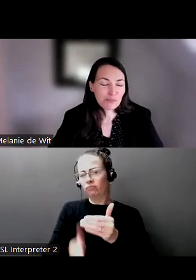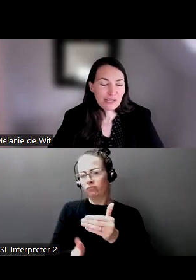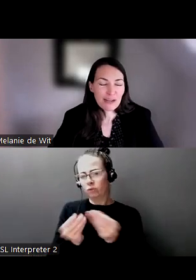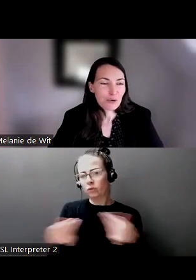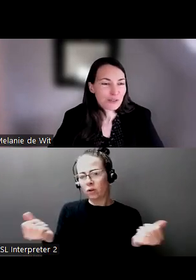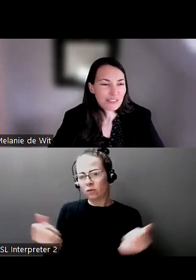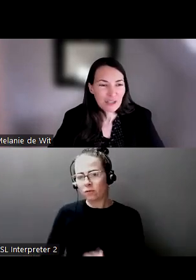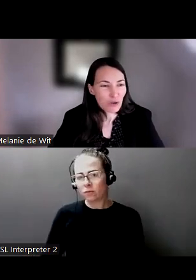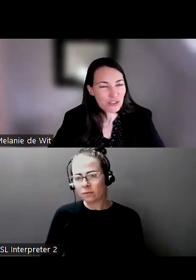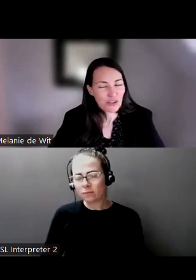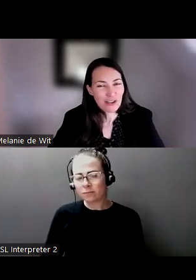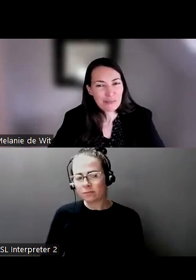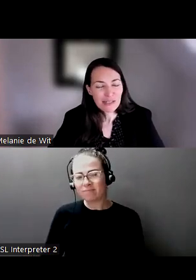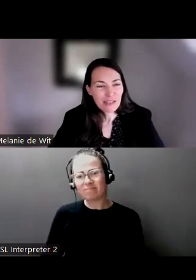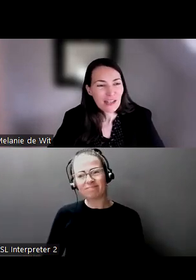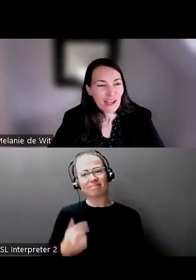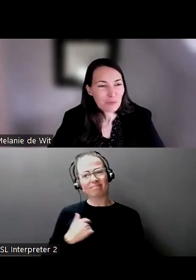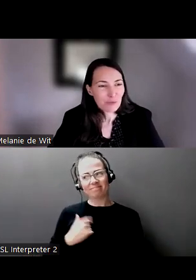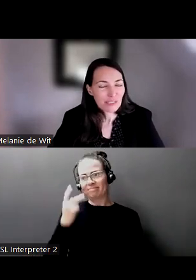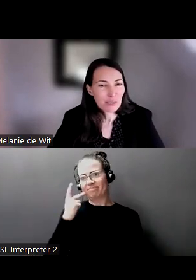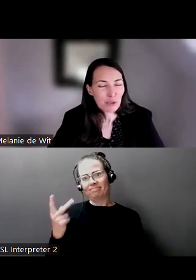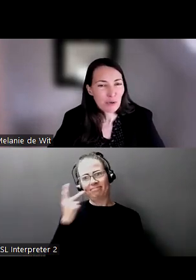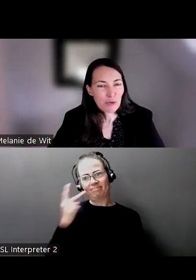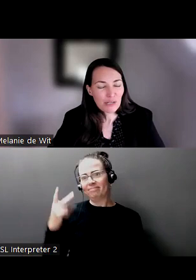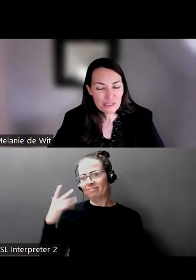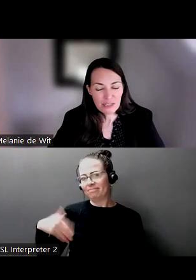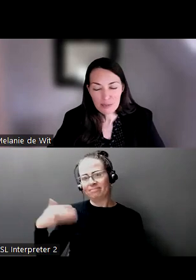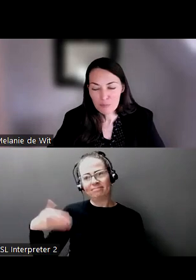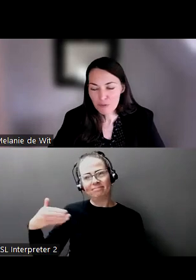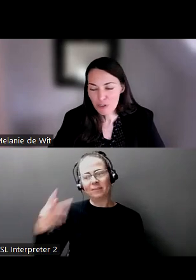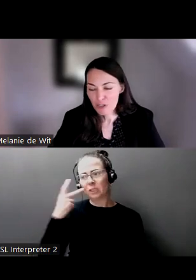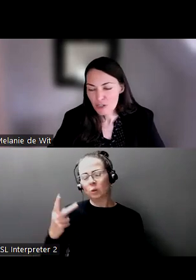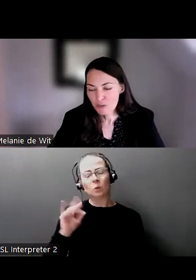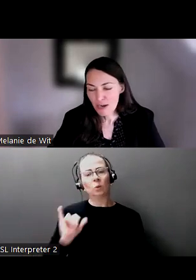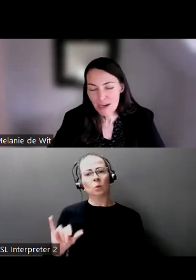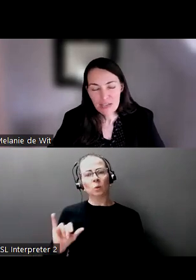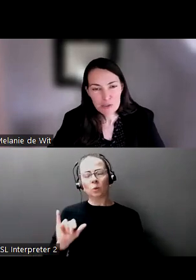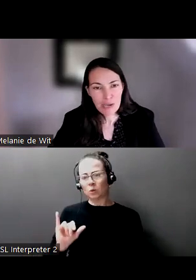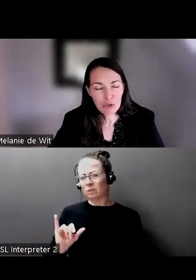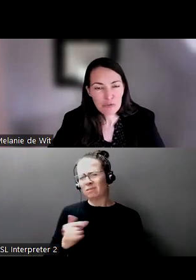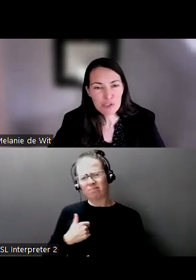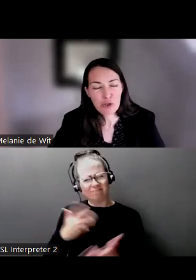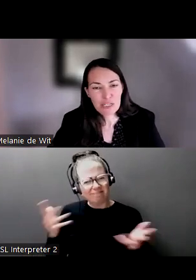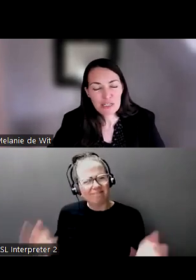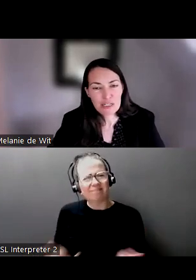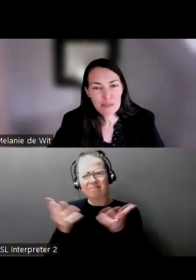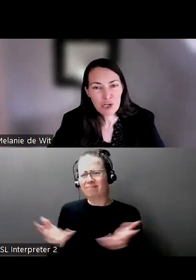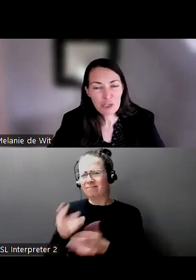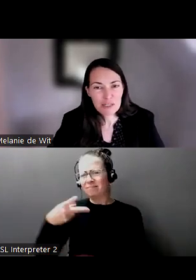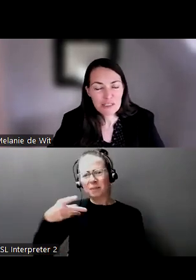situations play out like all the time, and I'm really a proponent for for having those power of